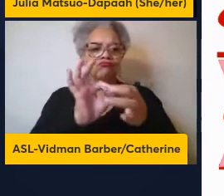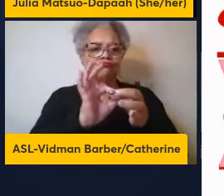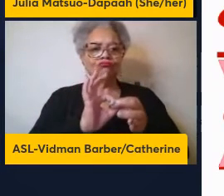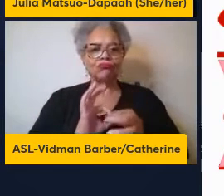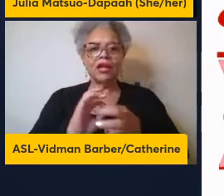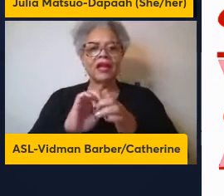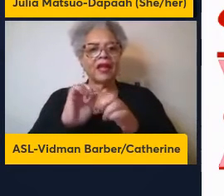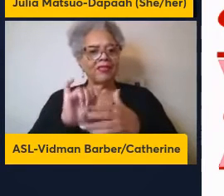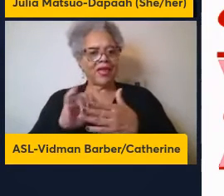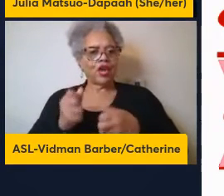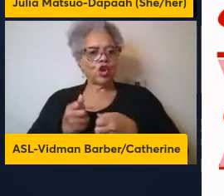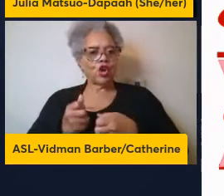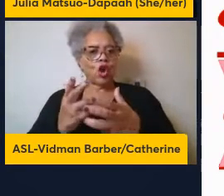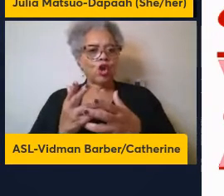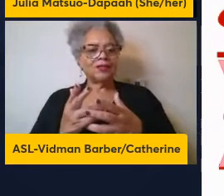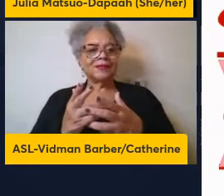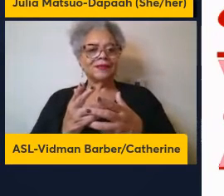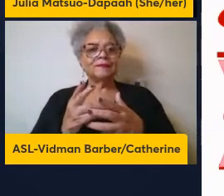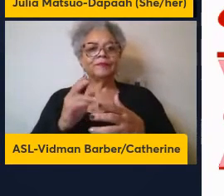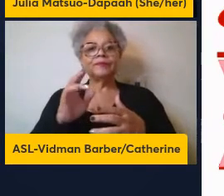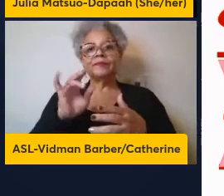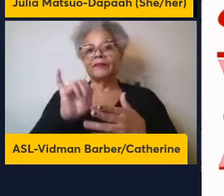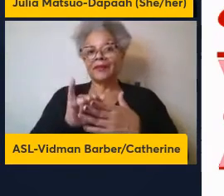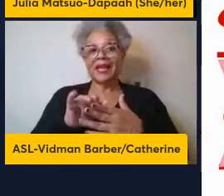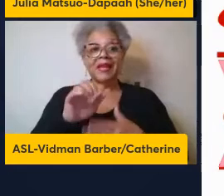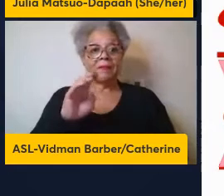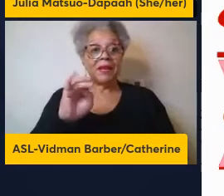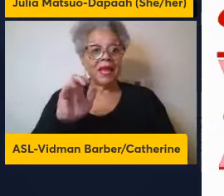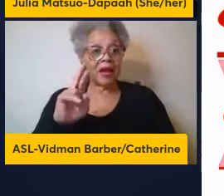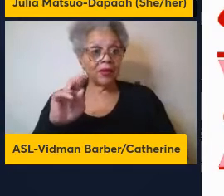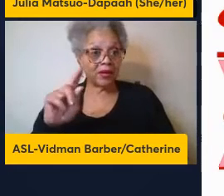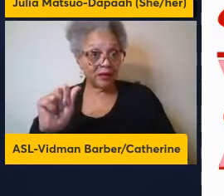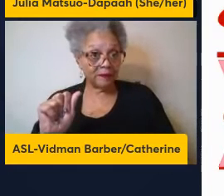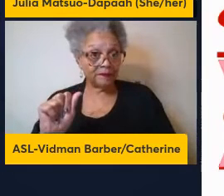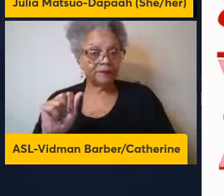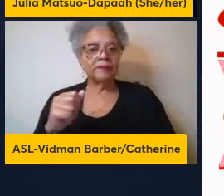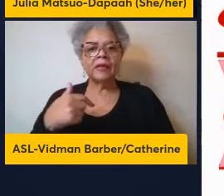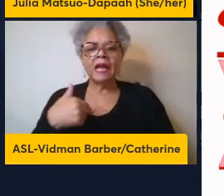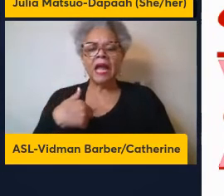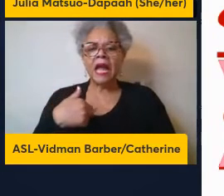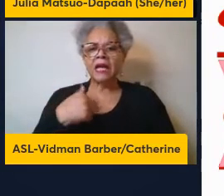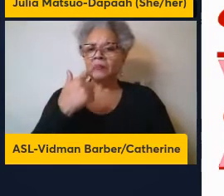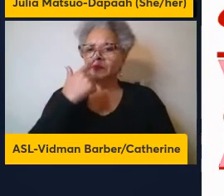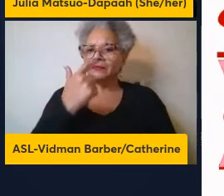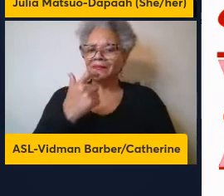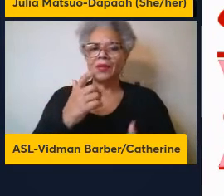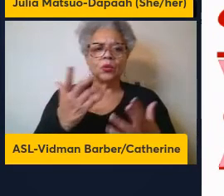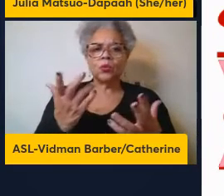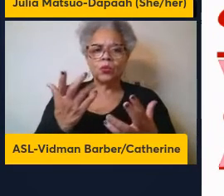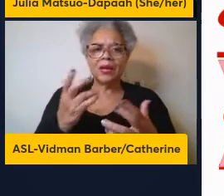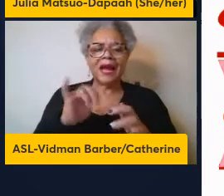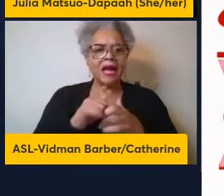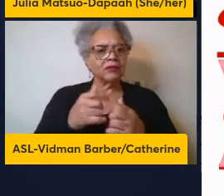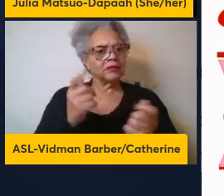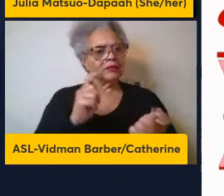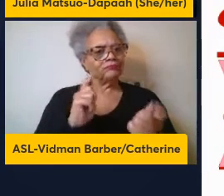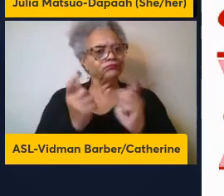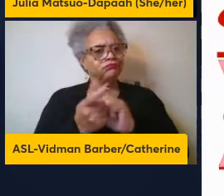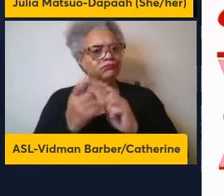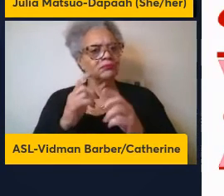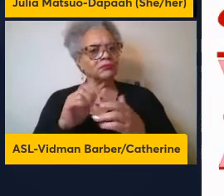cerebral malaria? And what I'm interested also is how is this translatable to